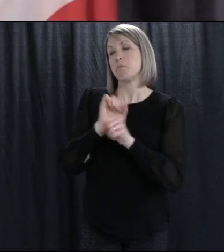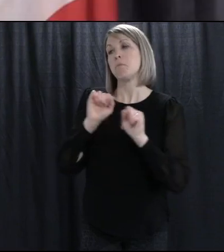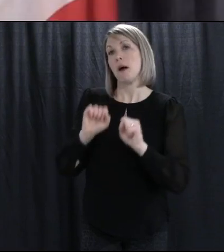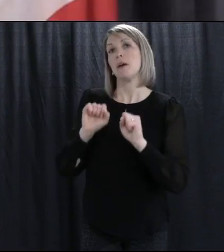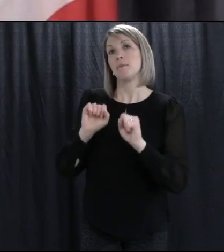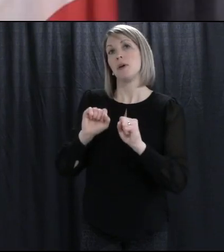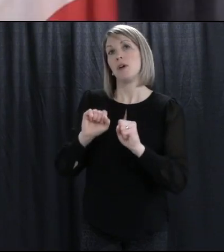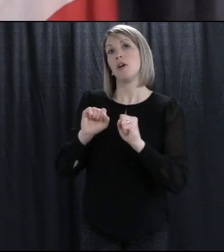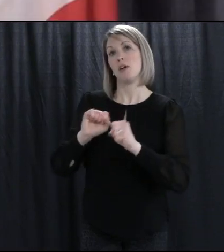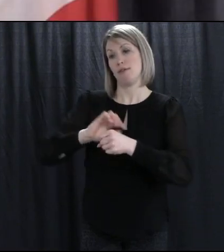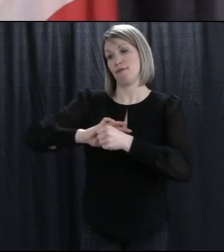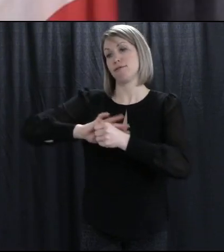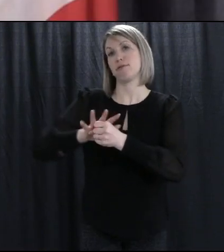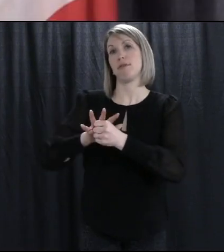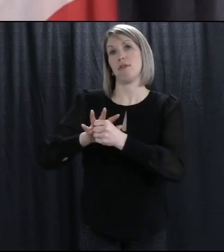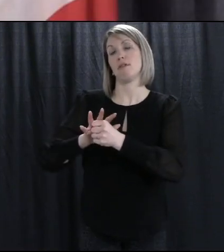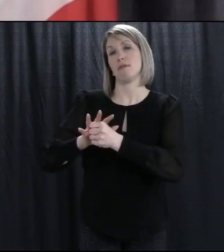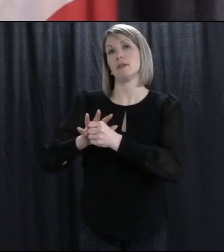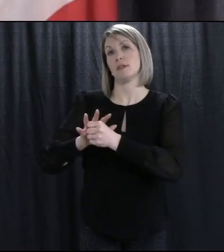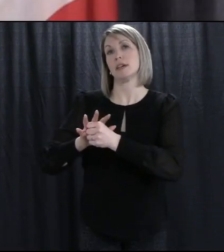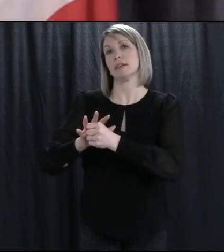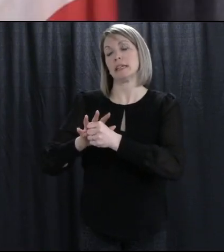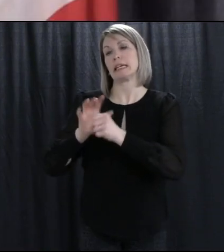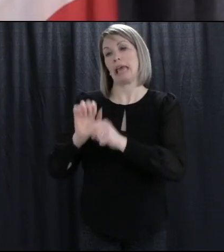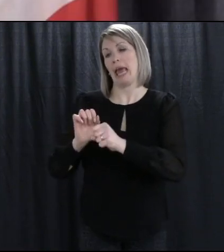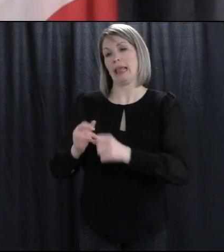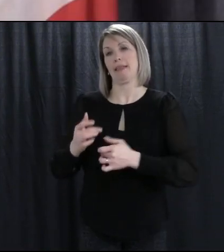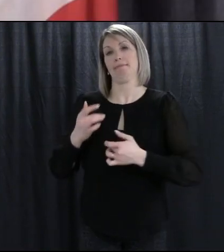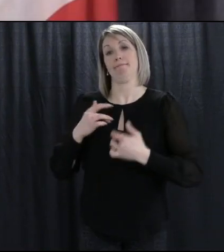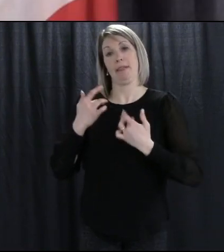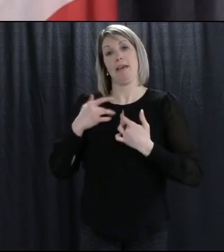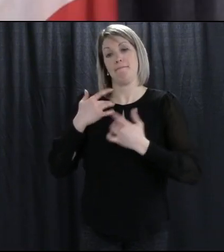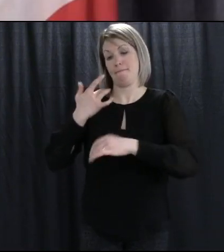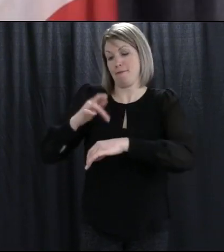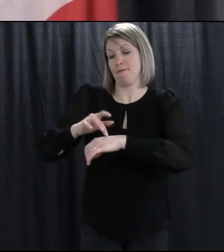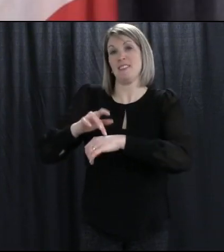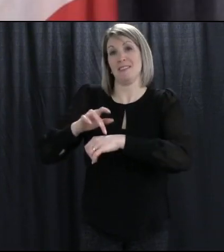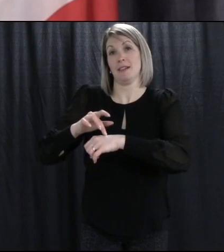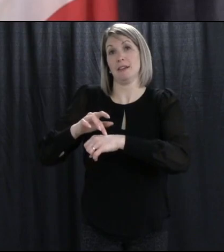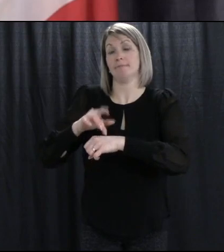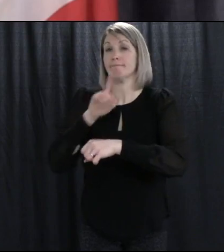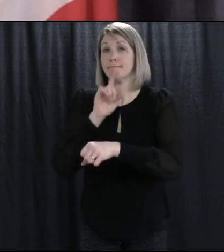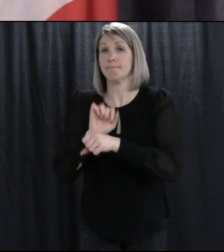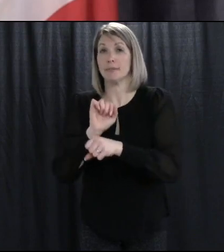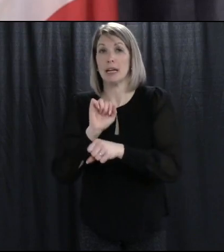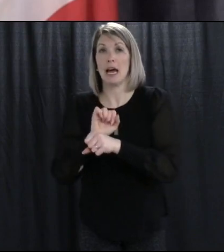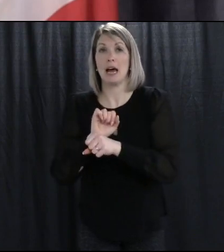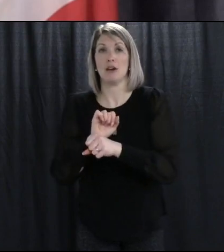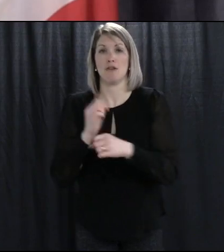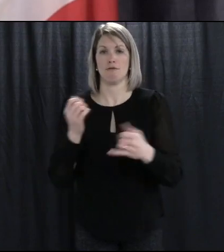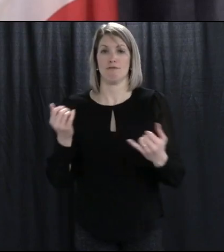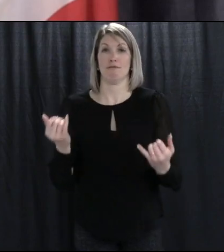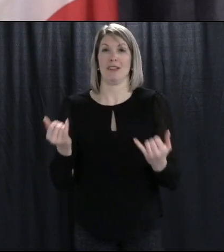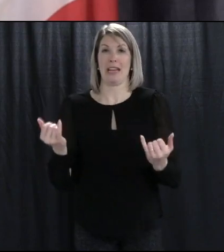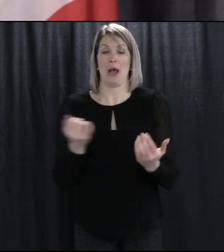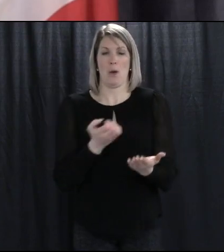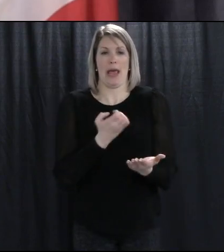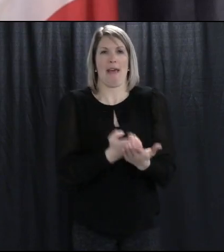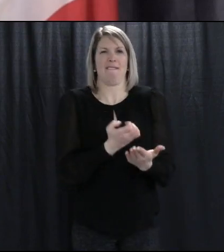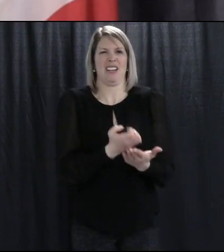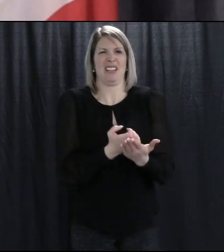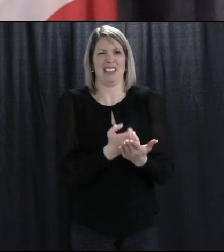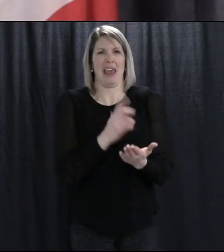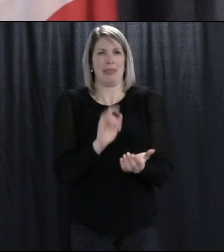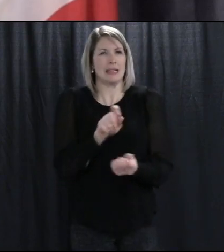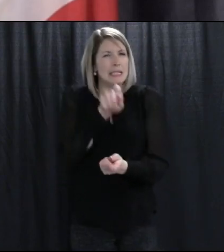types of products in the store, just as many viruses can. We don't have a lot of evidence on that